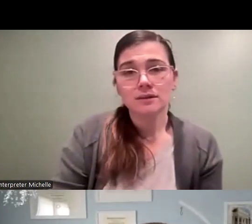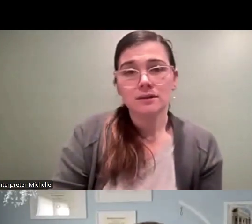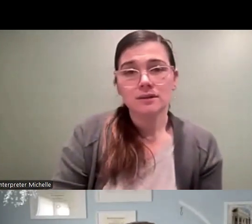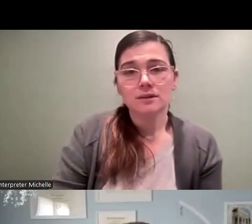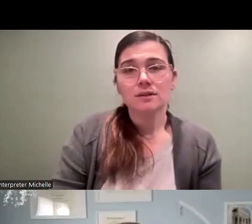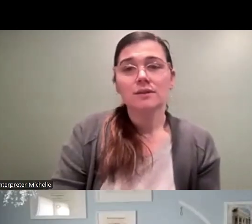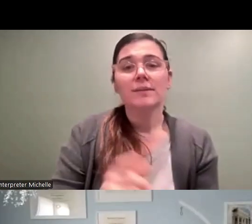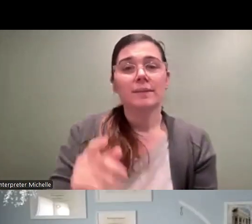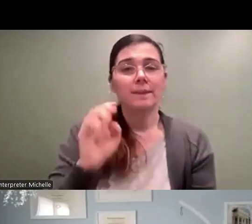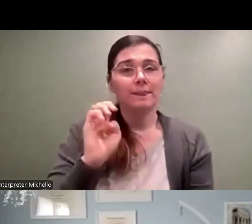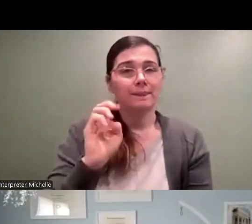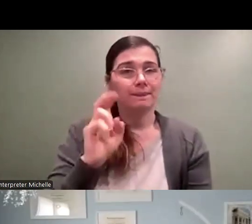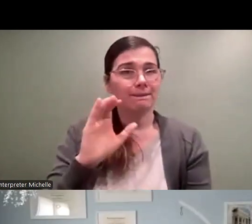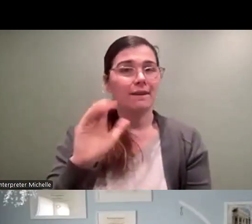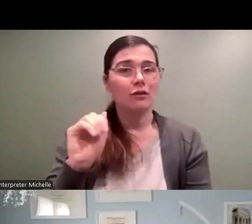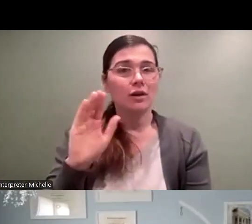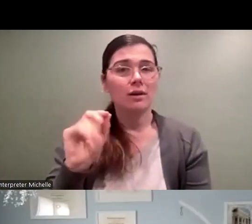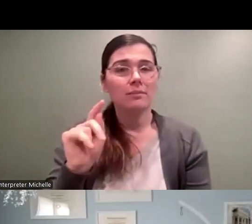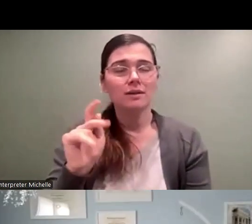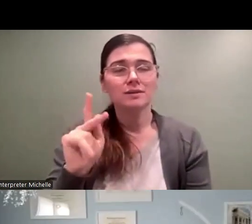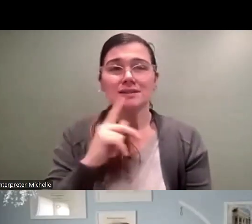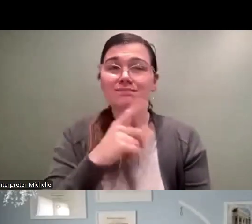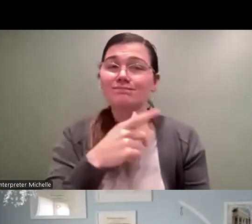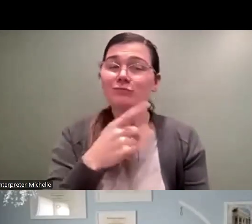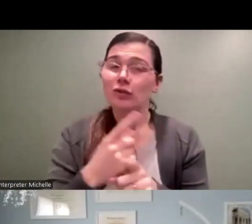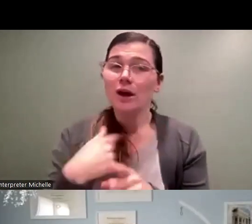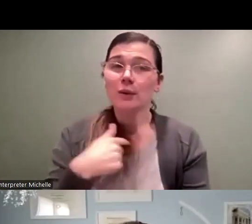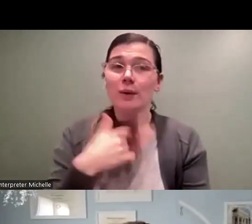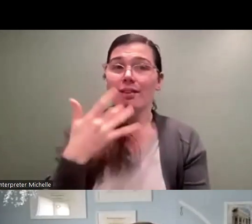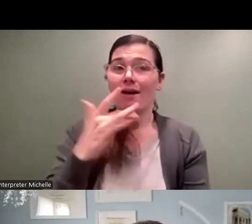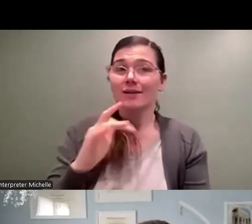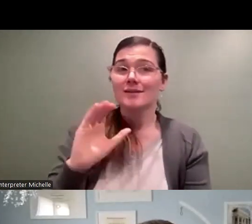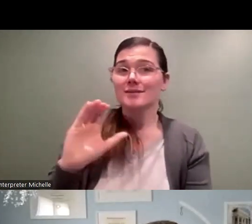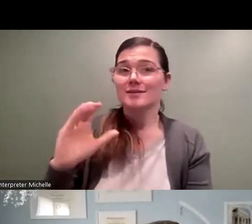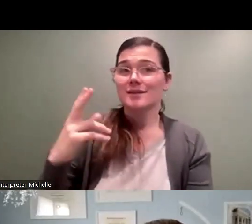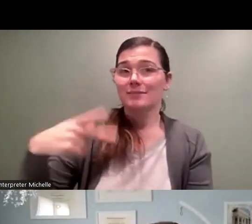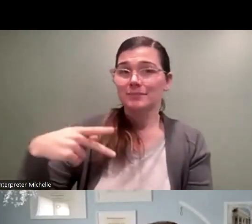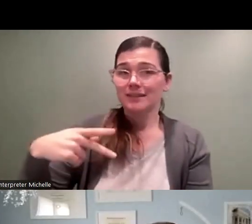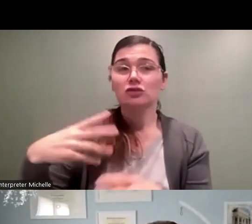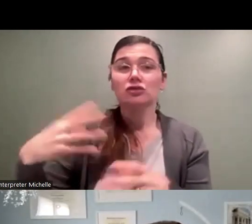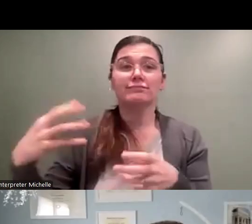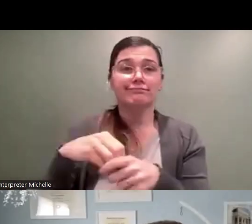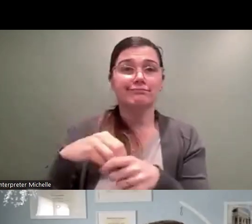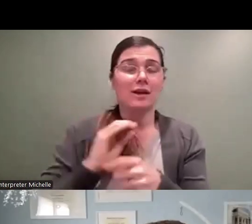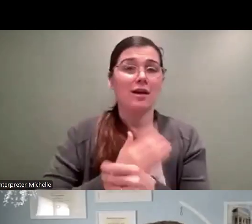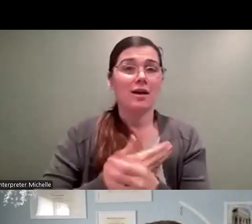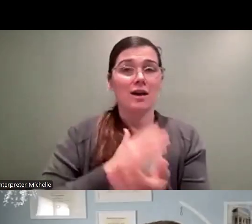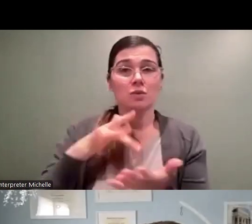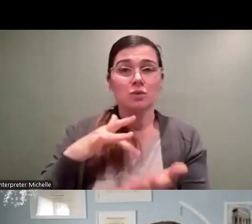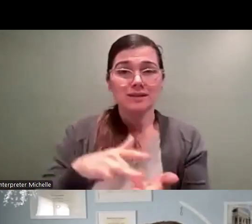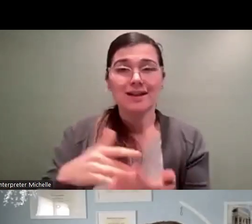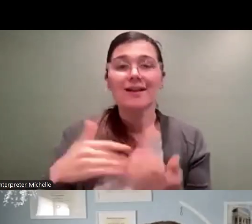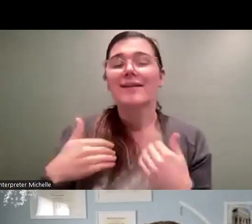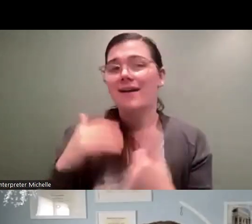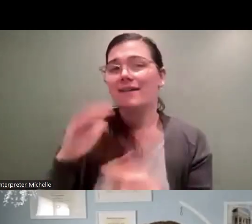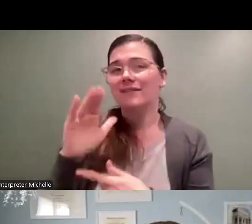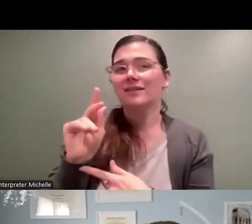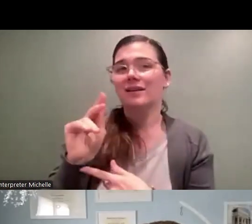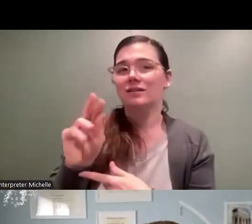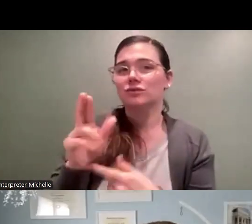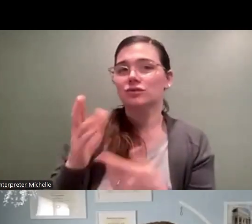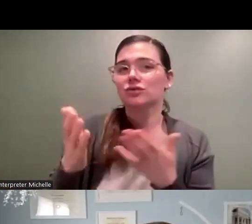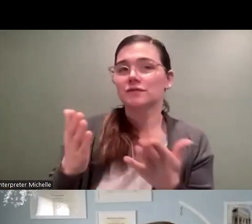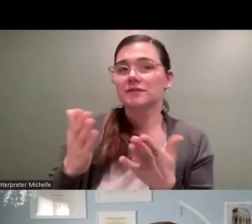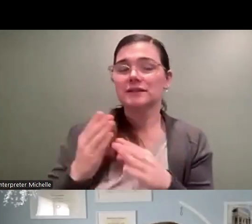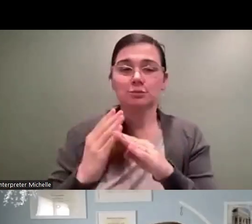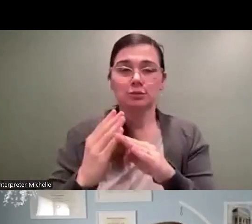So we're lucky, as you mentioned at CCHP, that embedded in the center is the Cancer Services Prevention team.